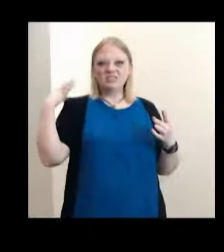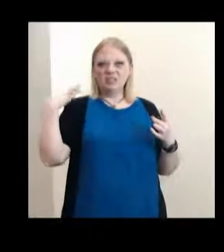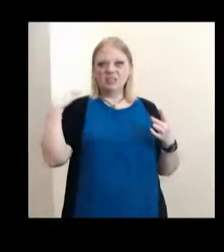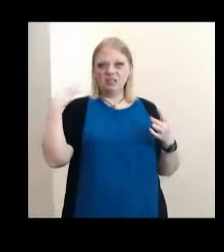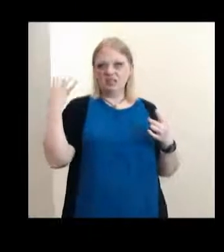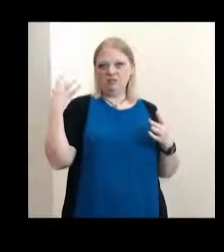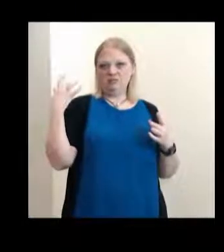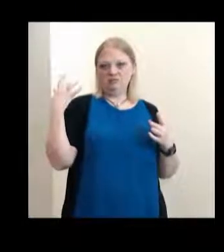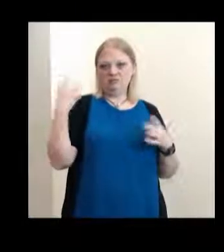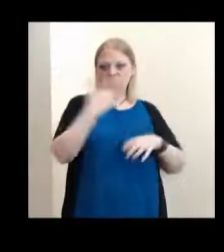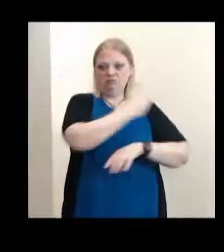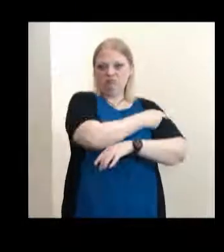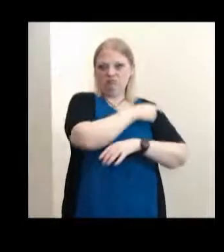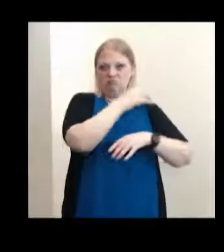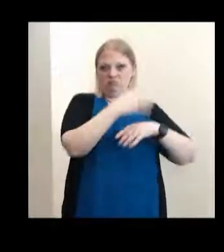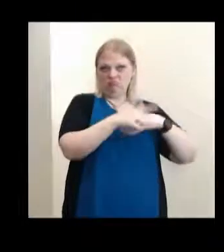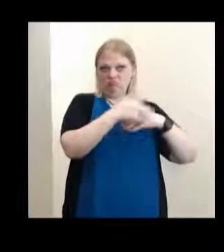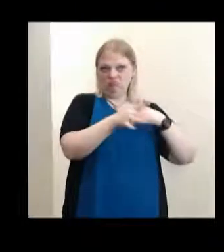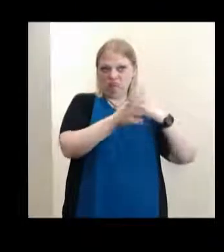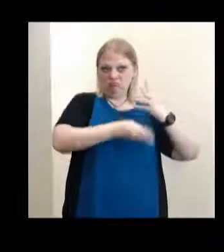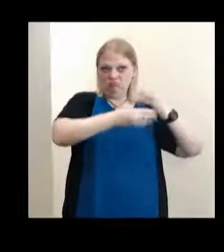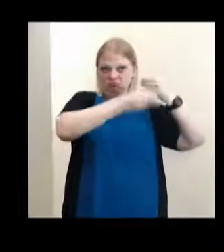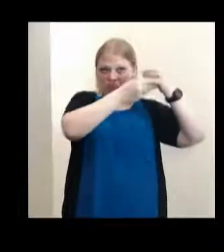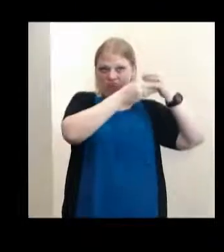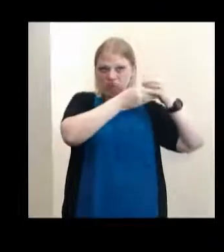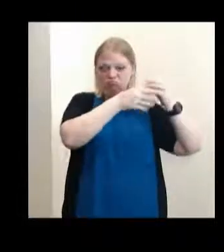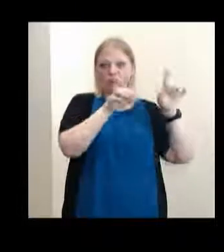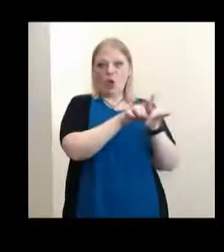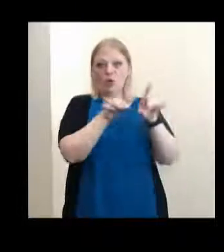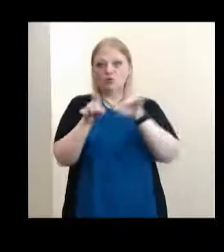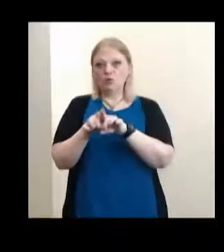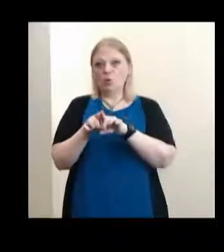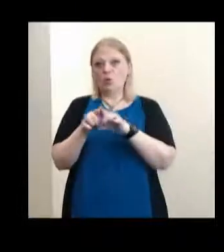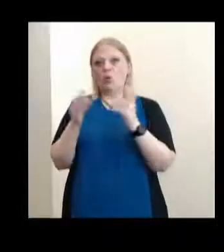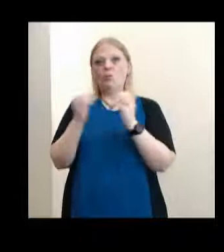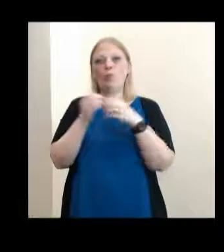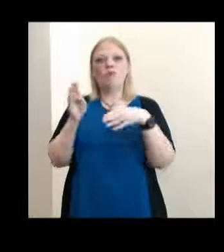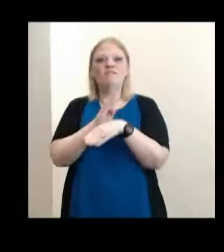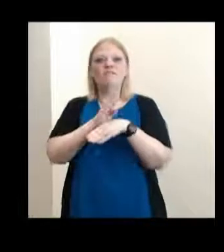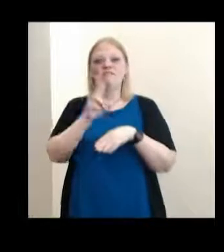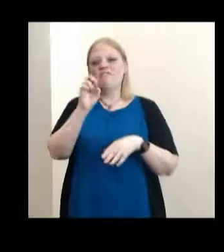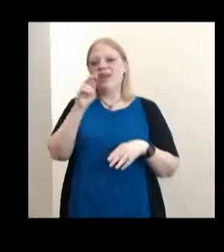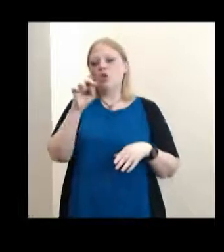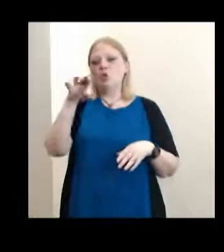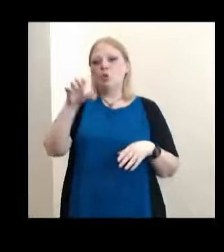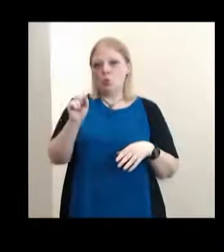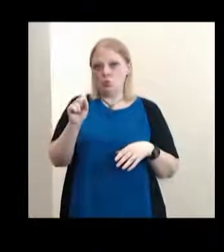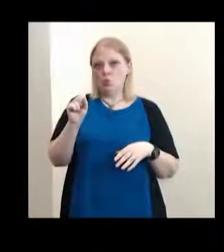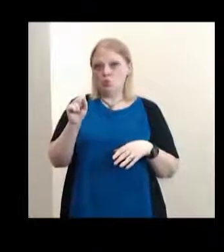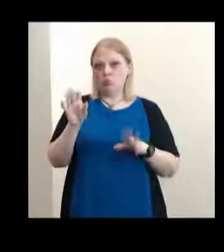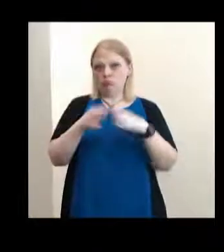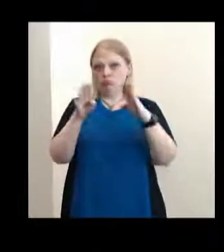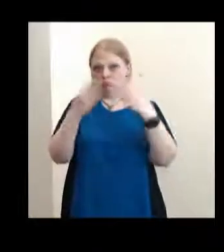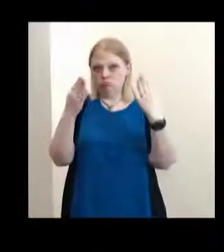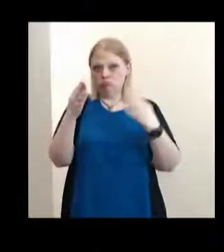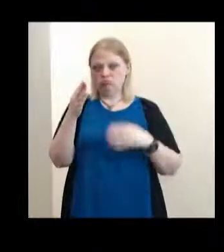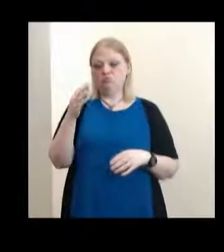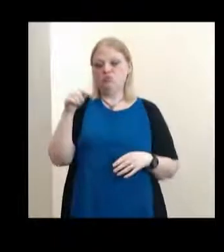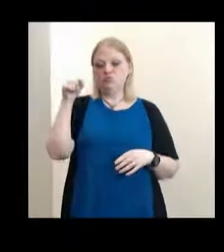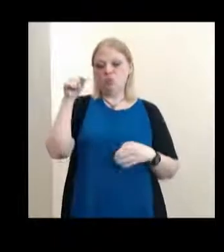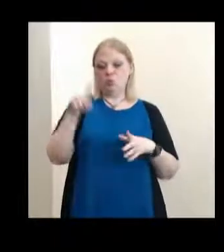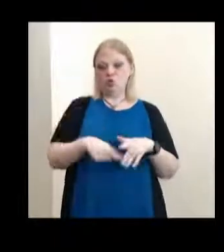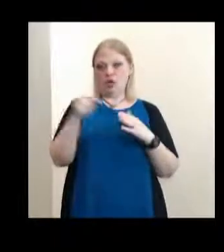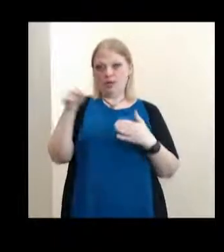also having venues opening up too. So starting this Friday, April 2nd, with